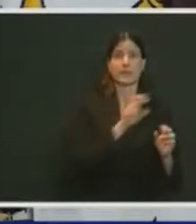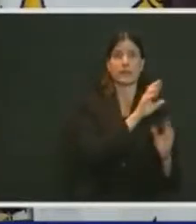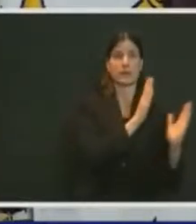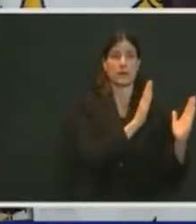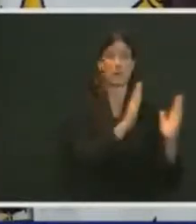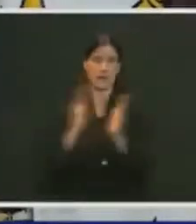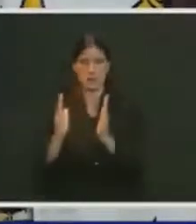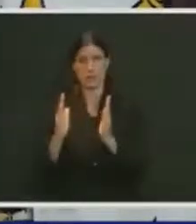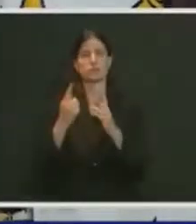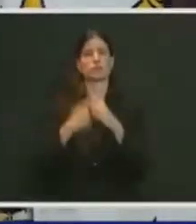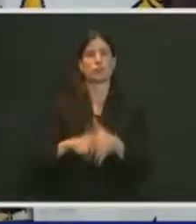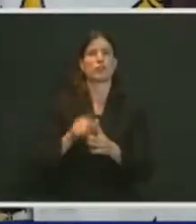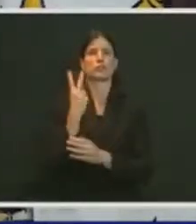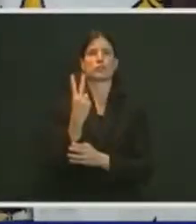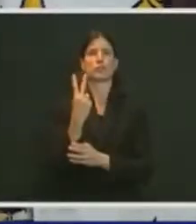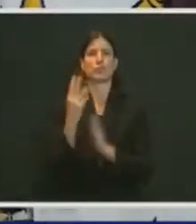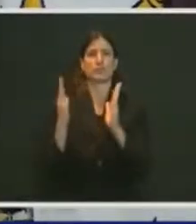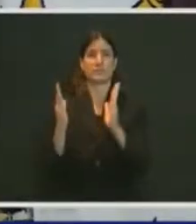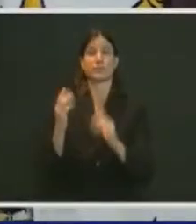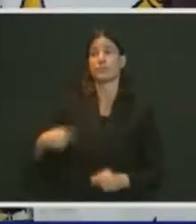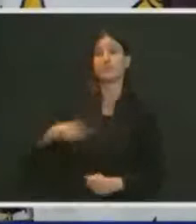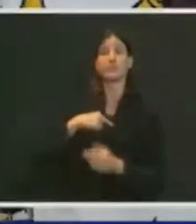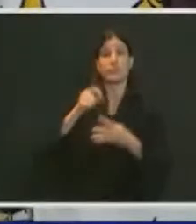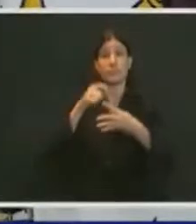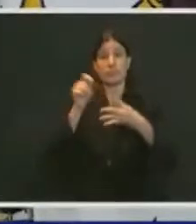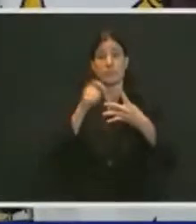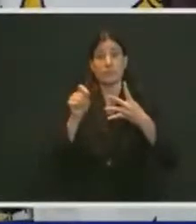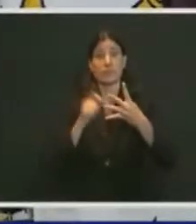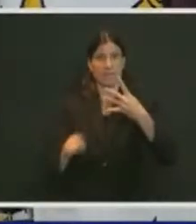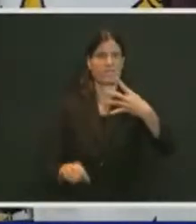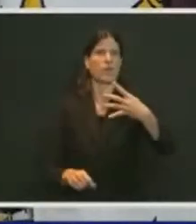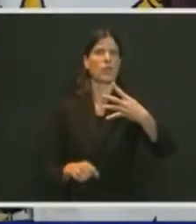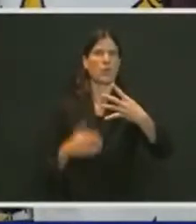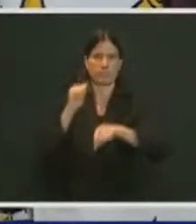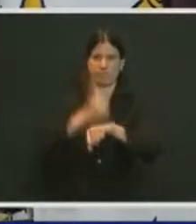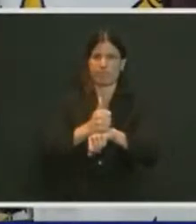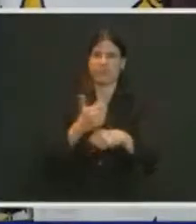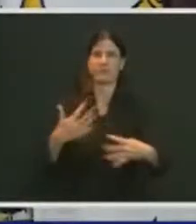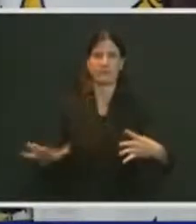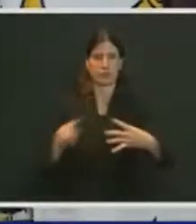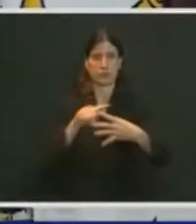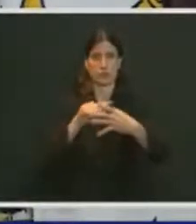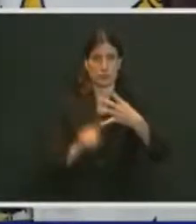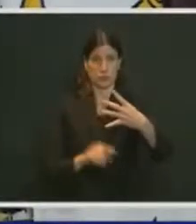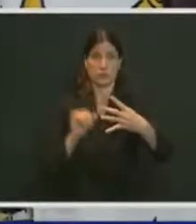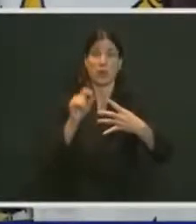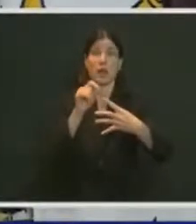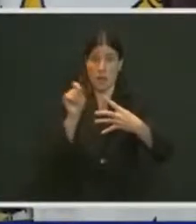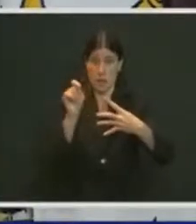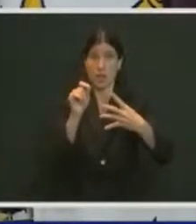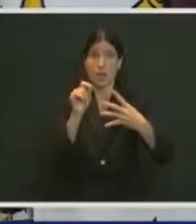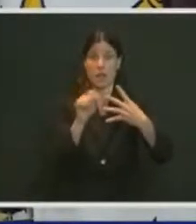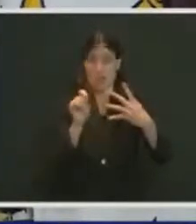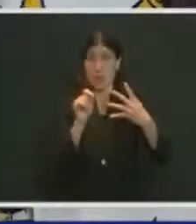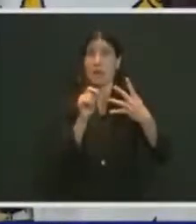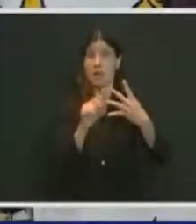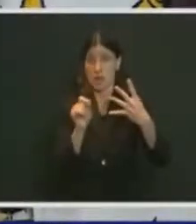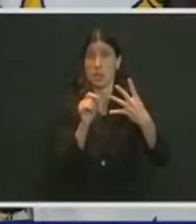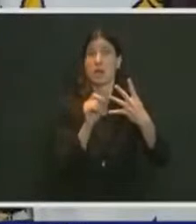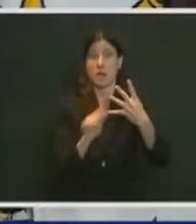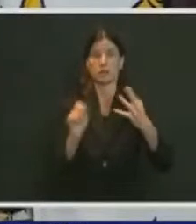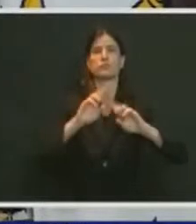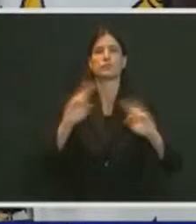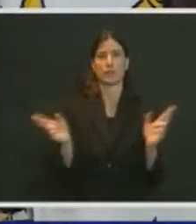4 metrics that taken together, we think paint an accurate picture of the course that the virus is taking in